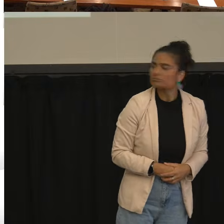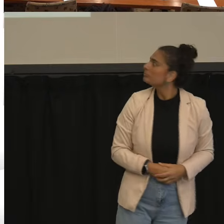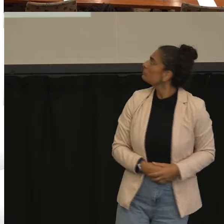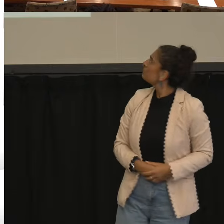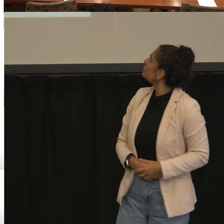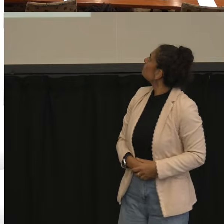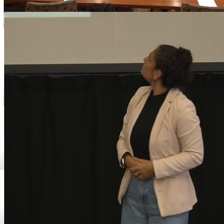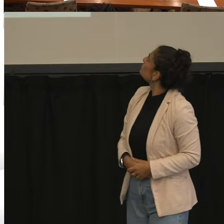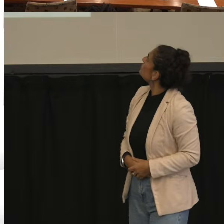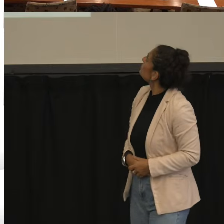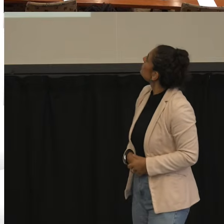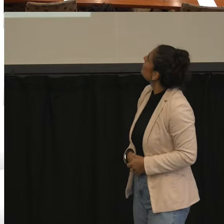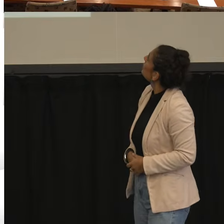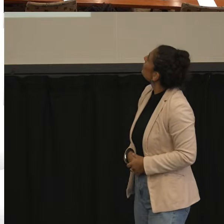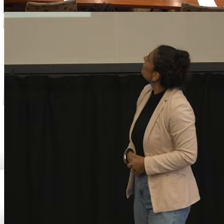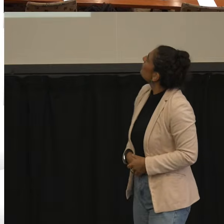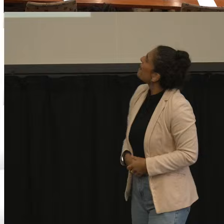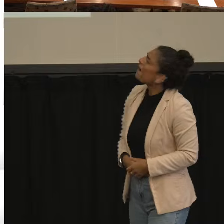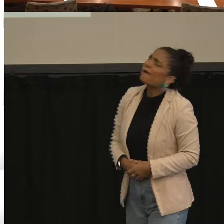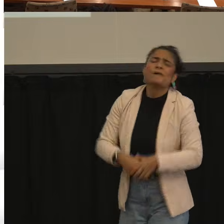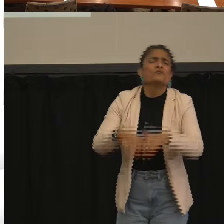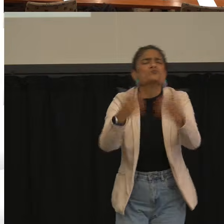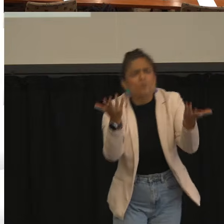for support.